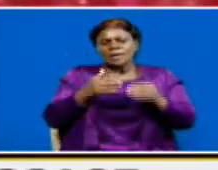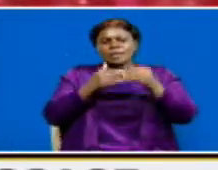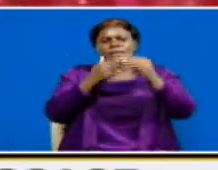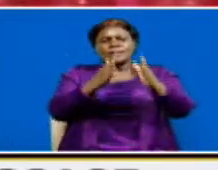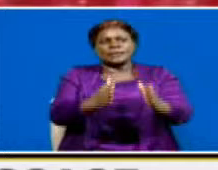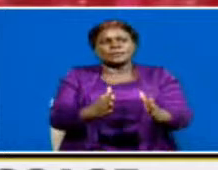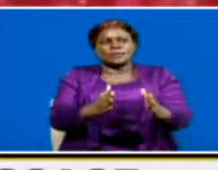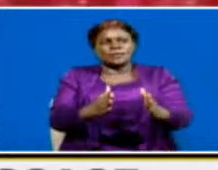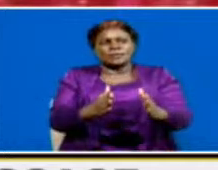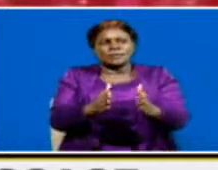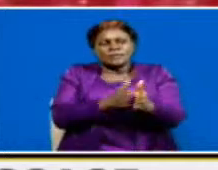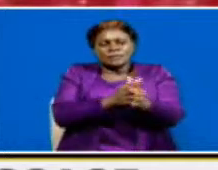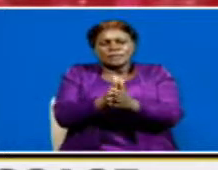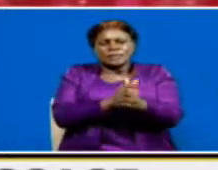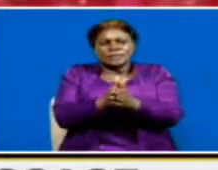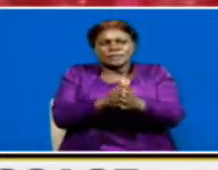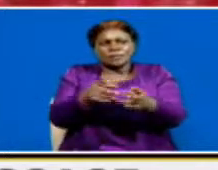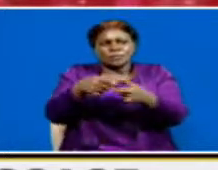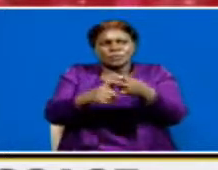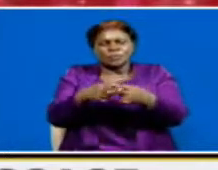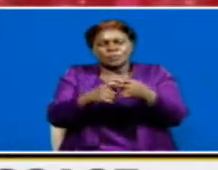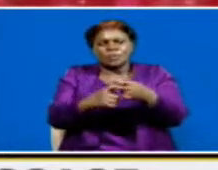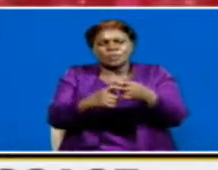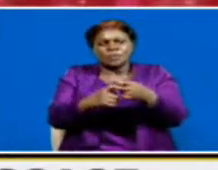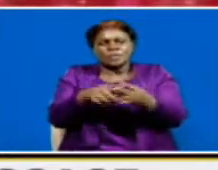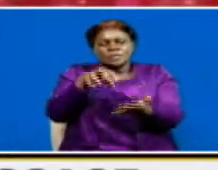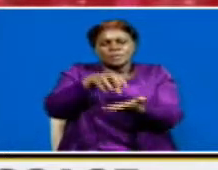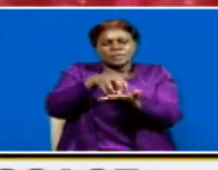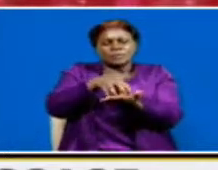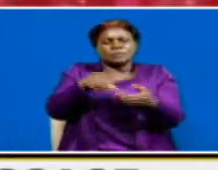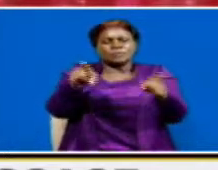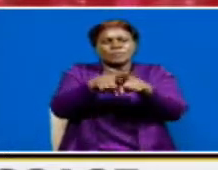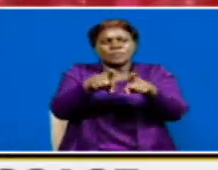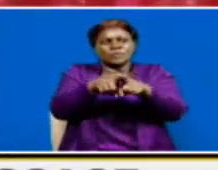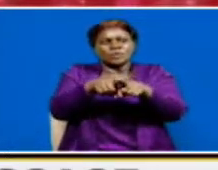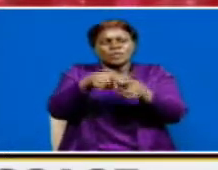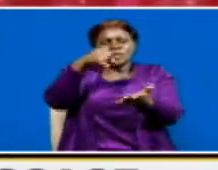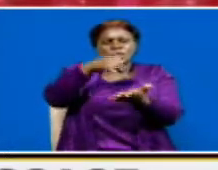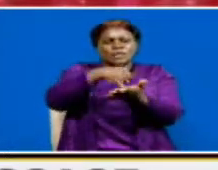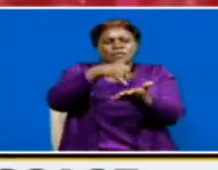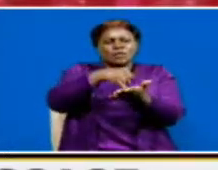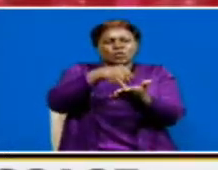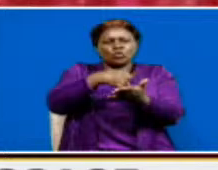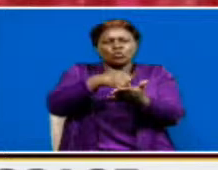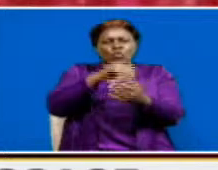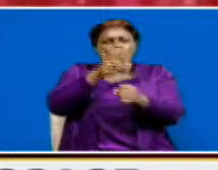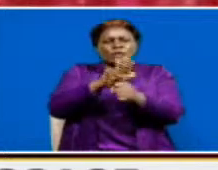leadership invested in the status quo, which excludes the majority